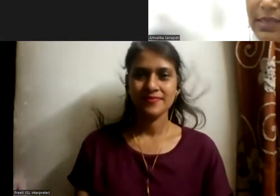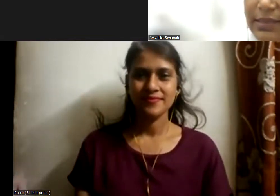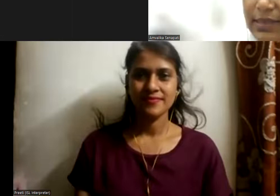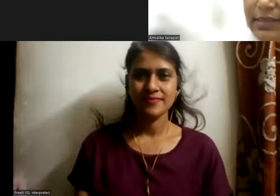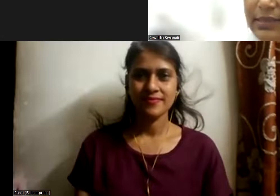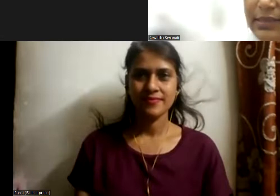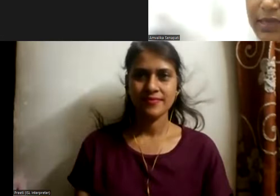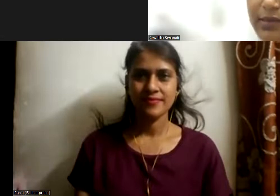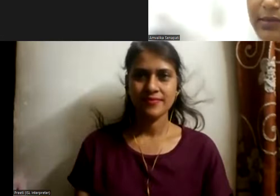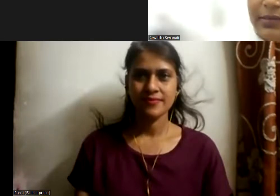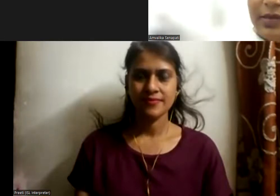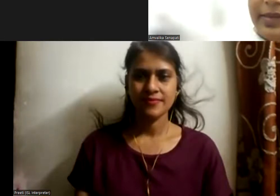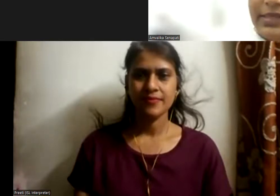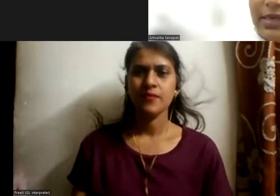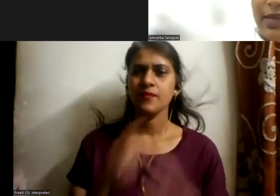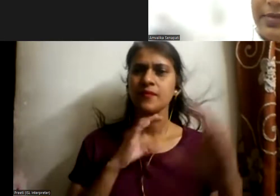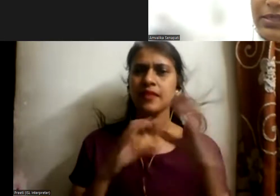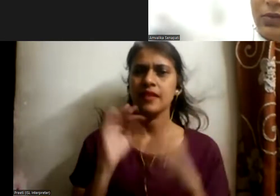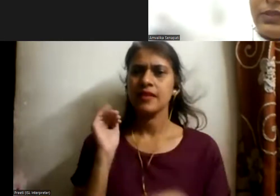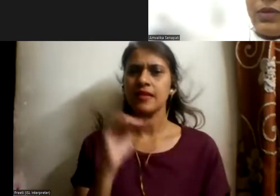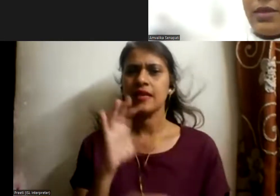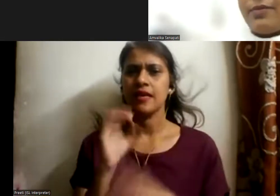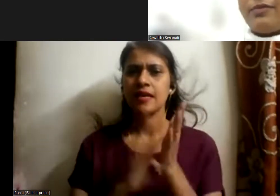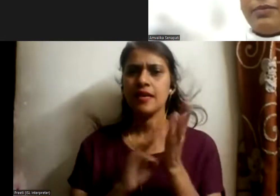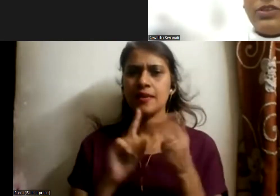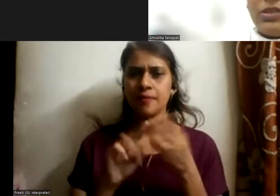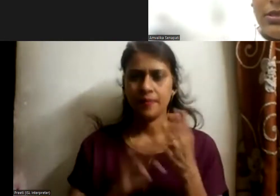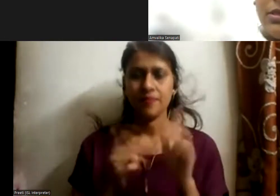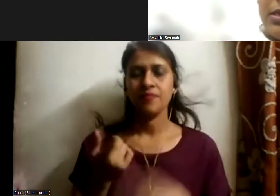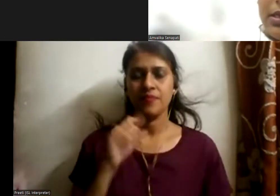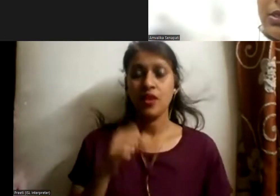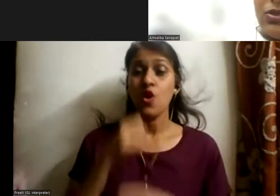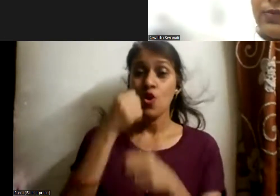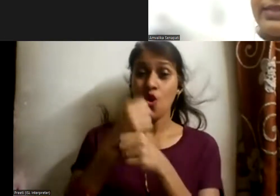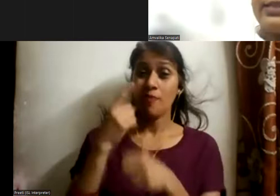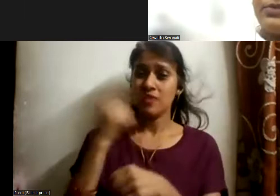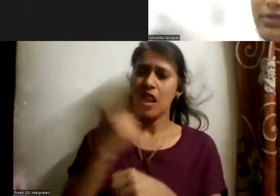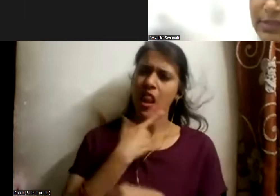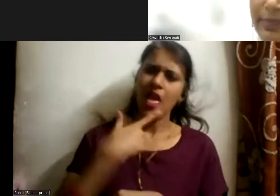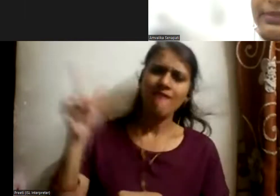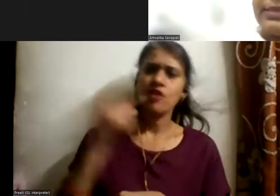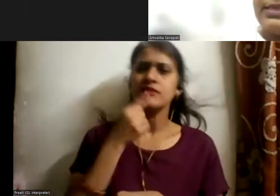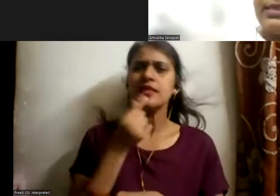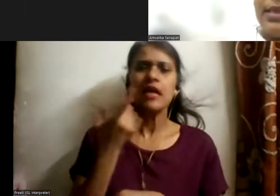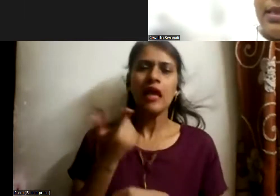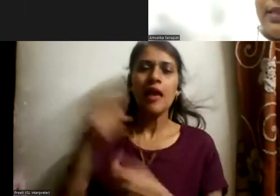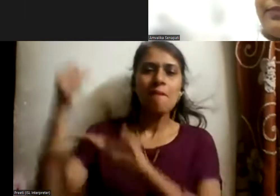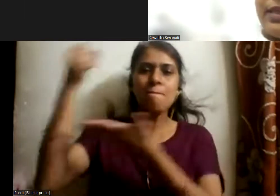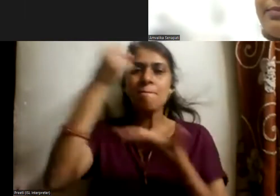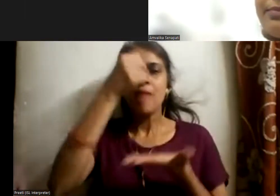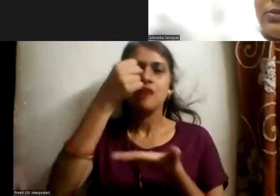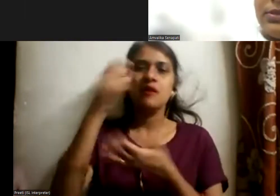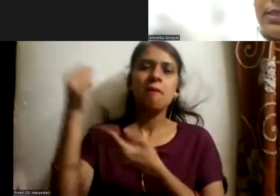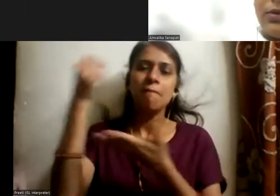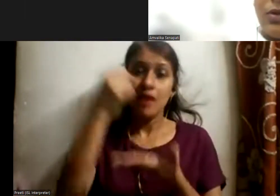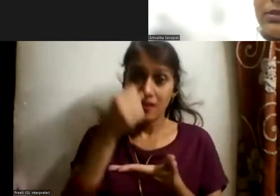Government, here's another comment here. Government is always talking about budget issues when it comes to disabled access. If they